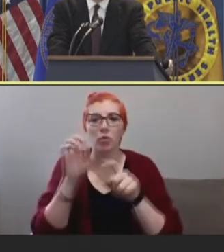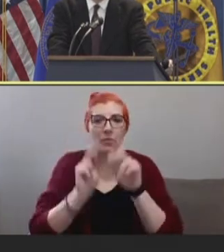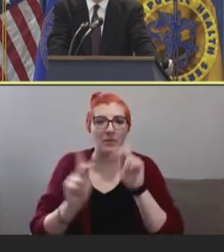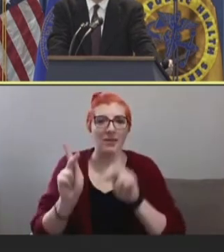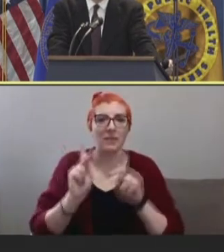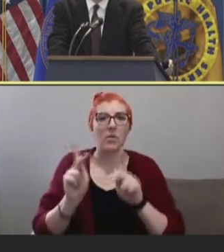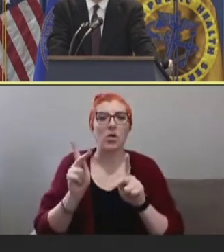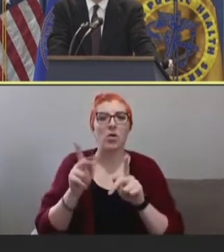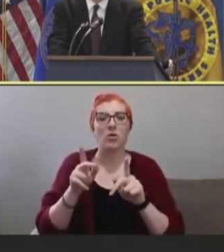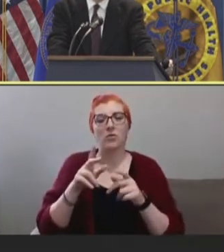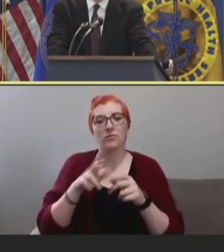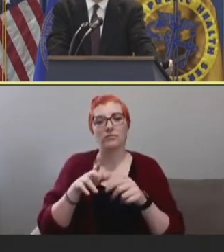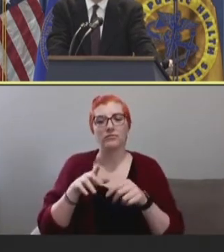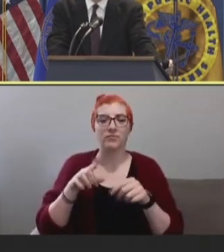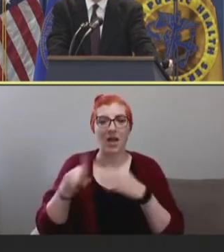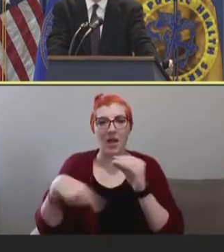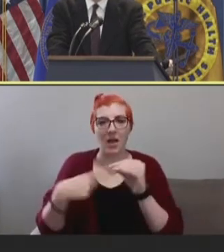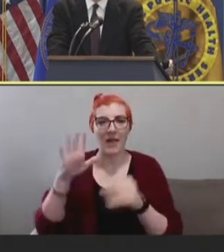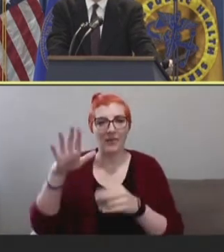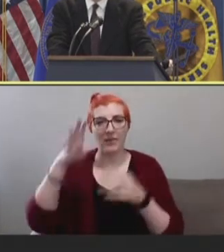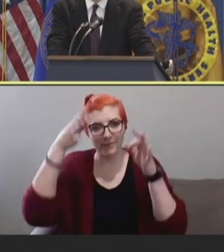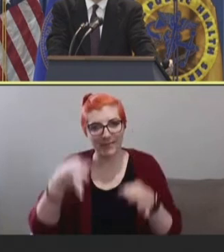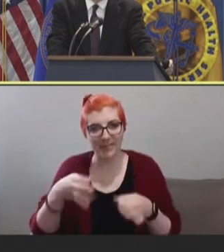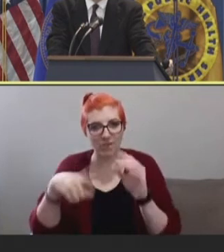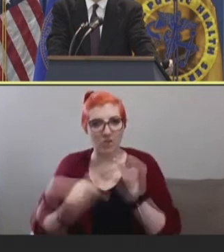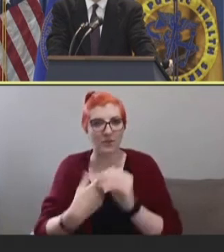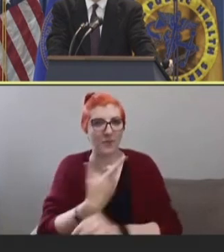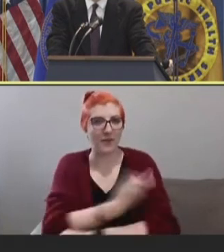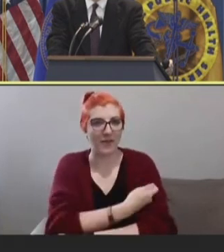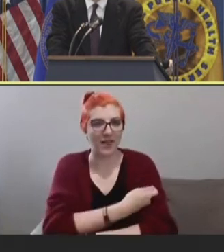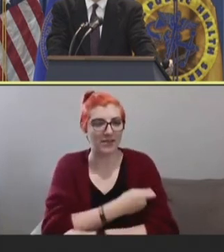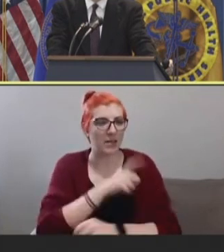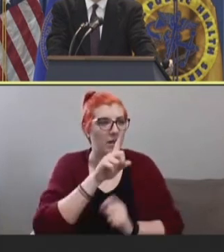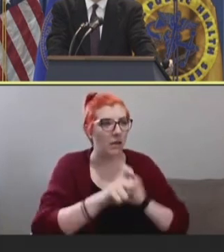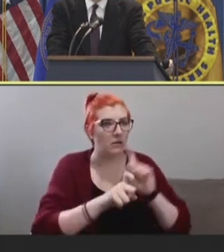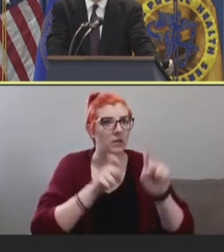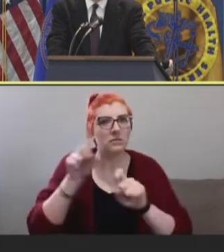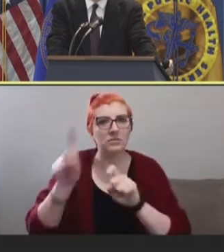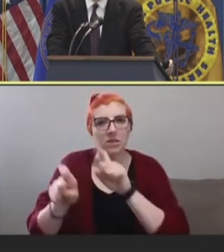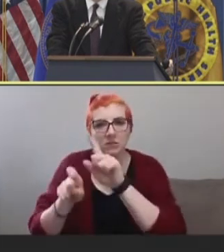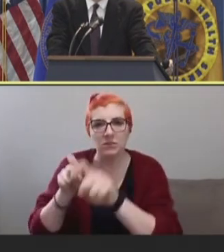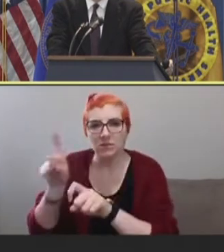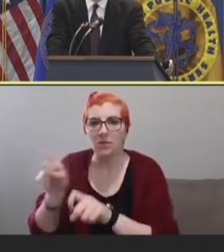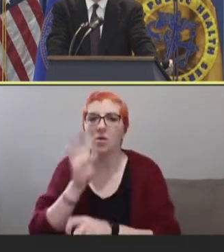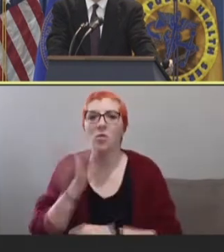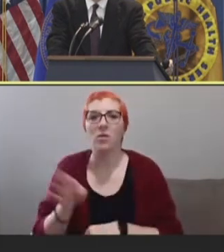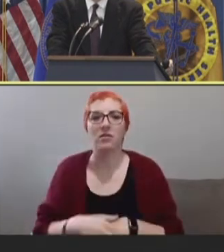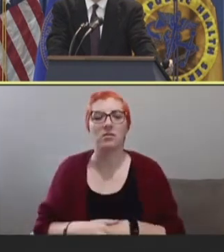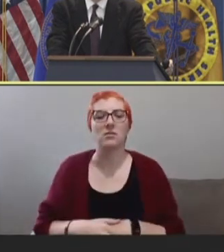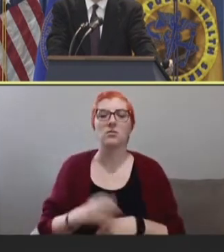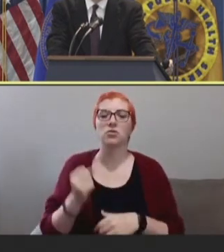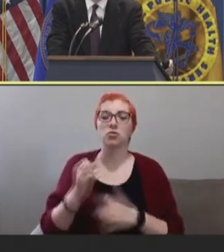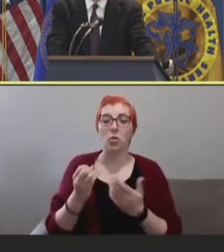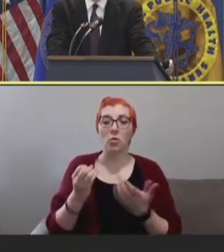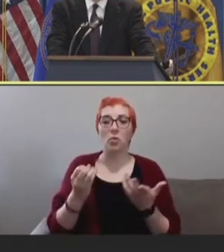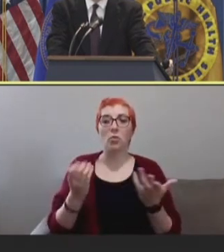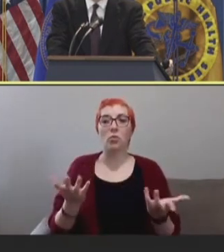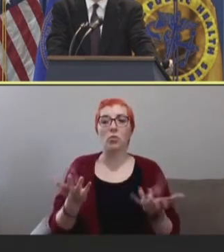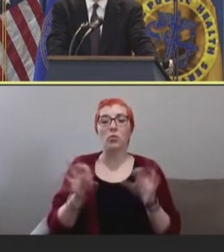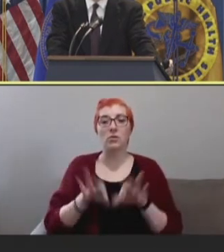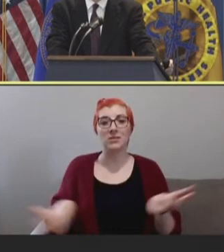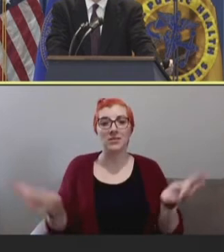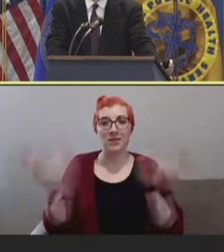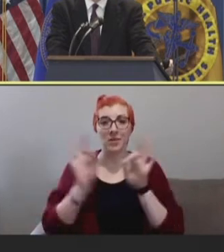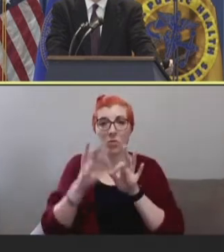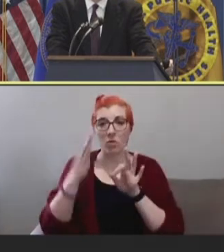decision-making about vaccines. And a key element of making sure that your point seems credible